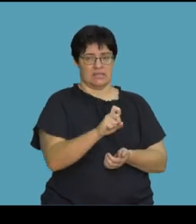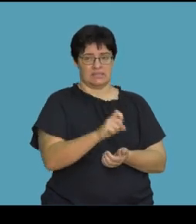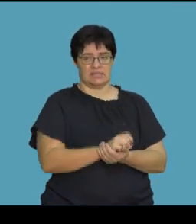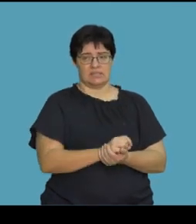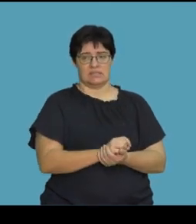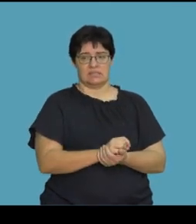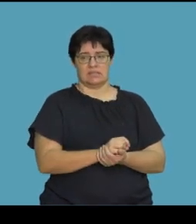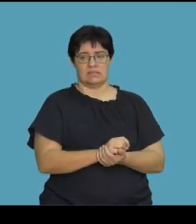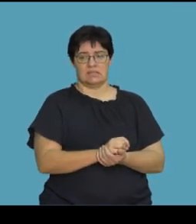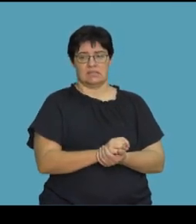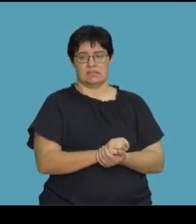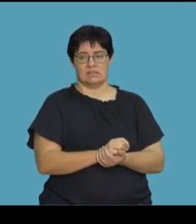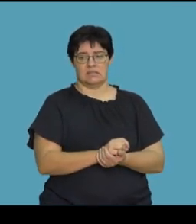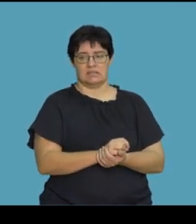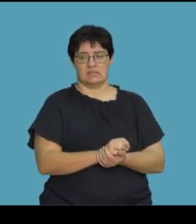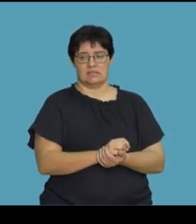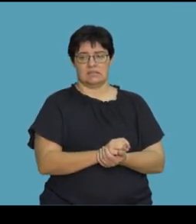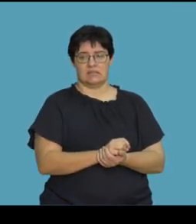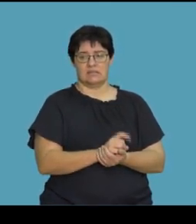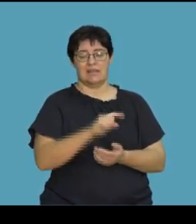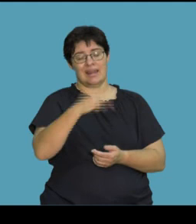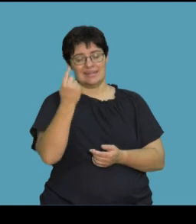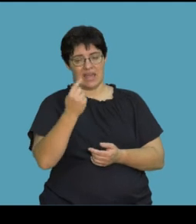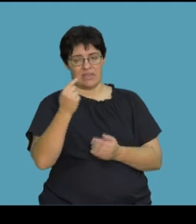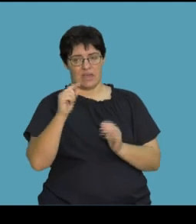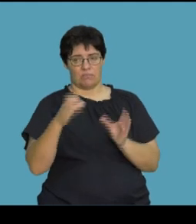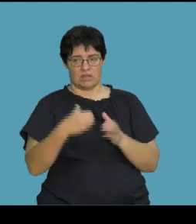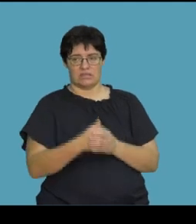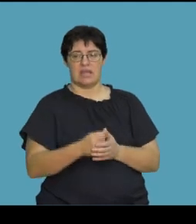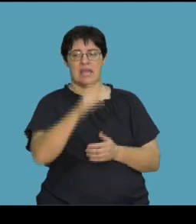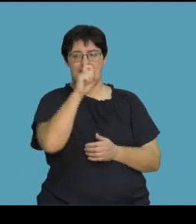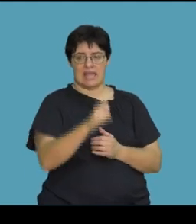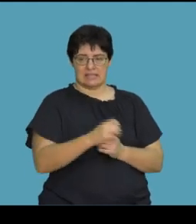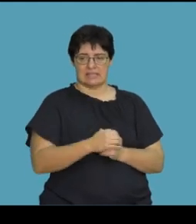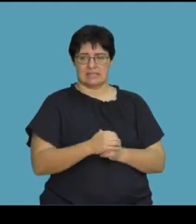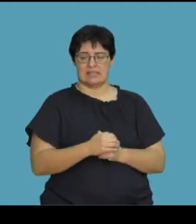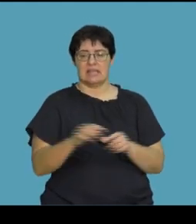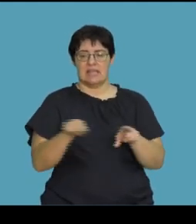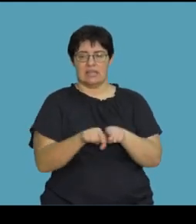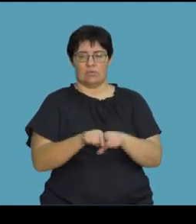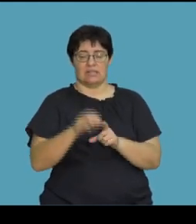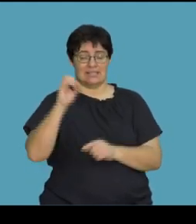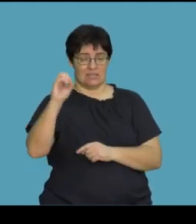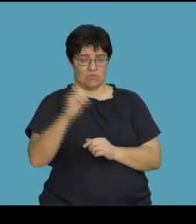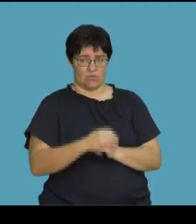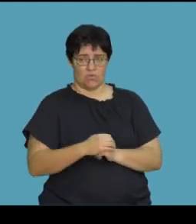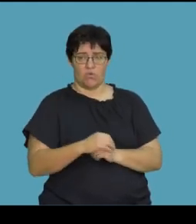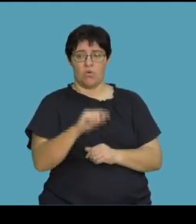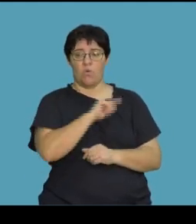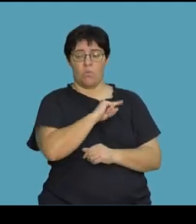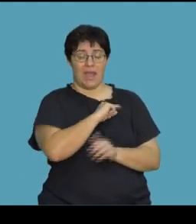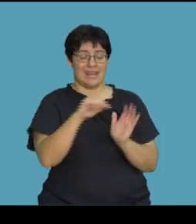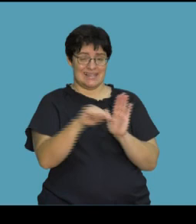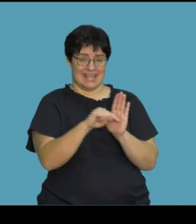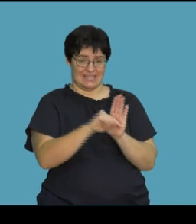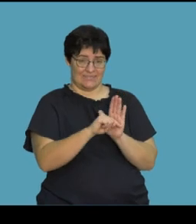4x in one bracket, and in another bracket it will be x equal to 0. Because my last term